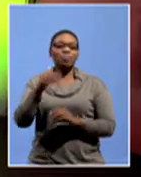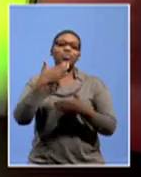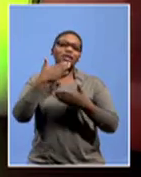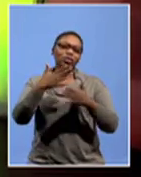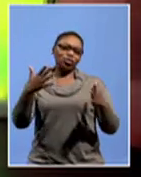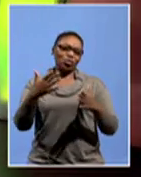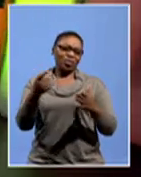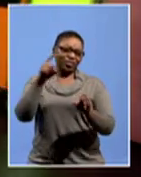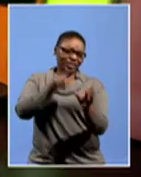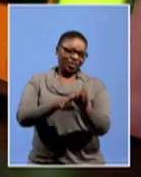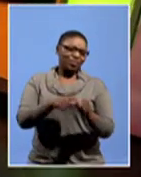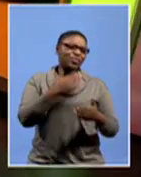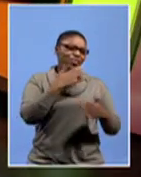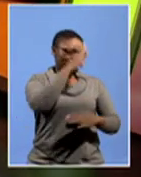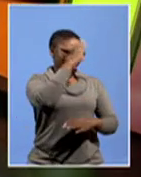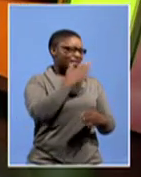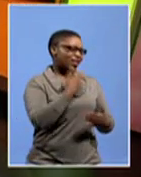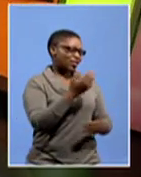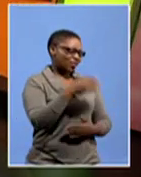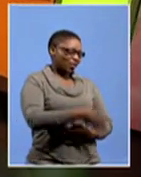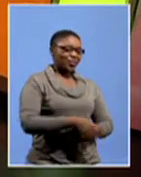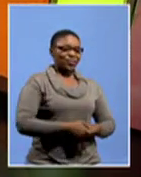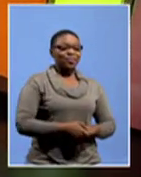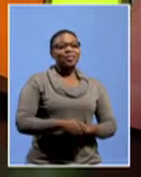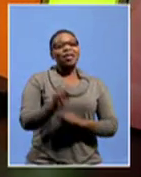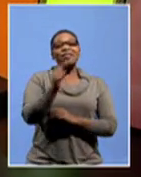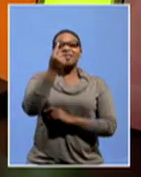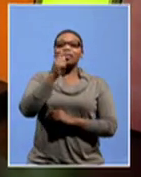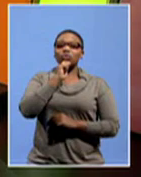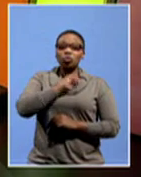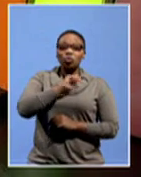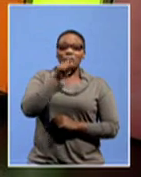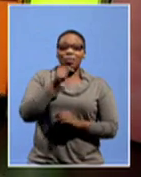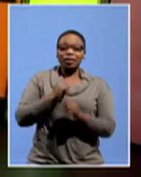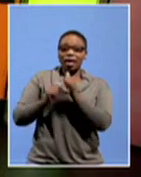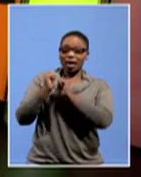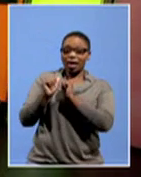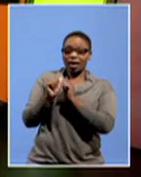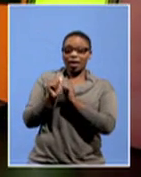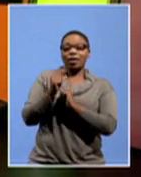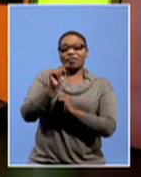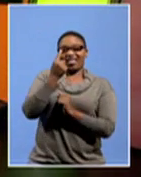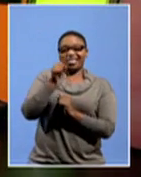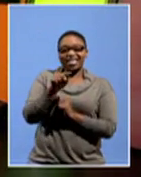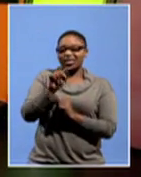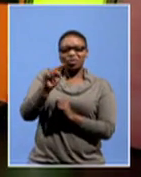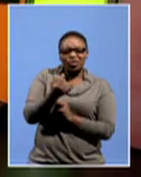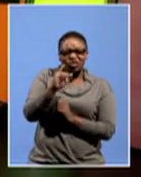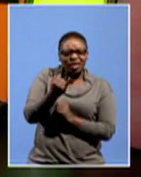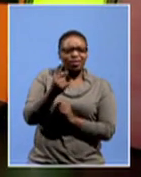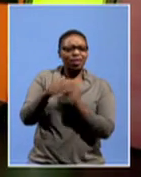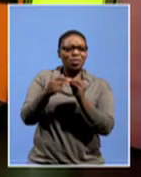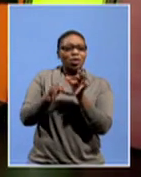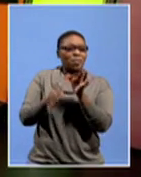Democracy Gauge. Good evening, thanks for having me. I mean, firstly, I suppose we've got to take a step back. This isn't just about politics,